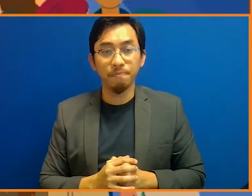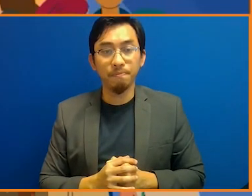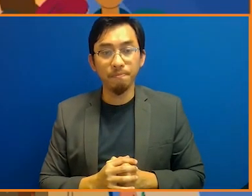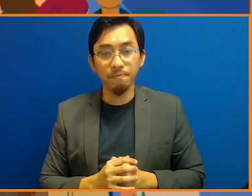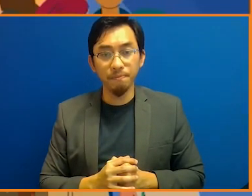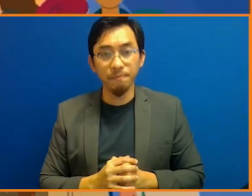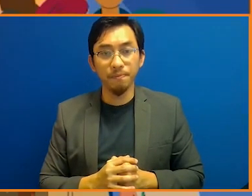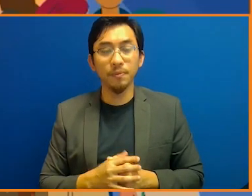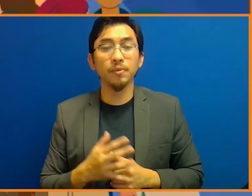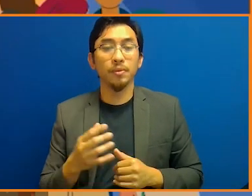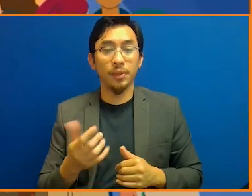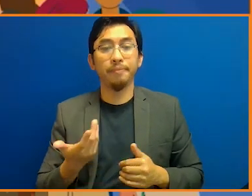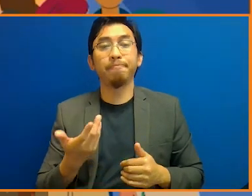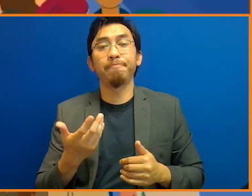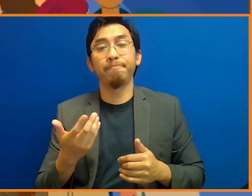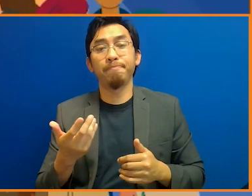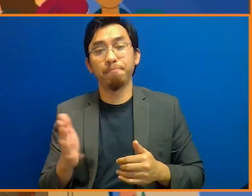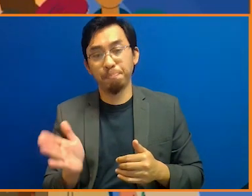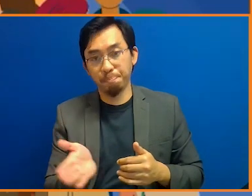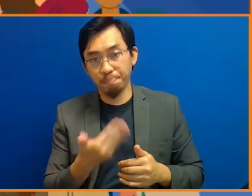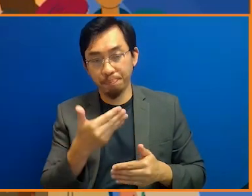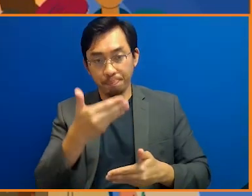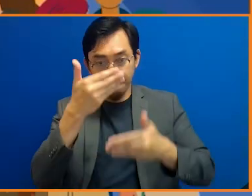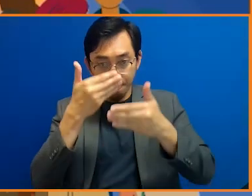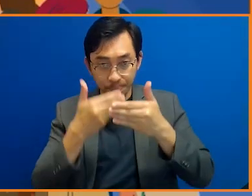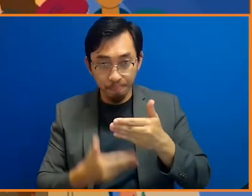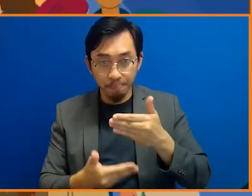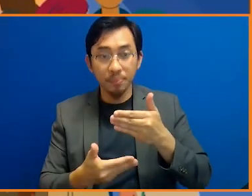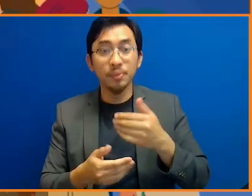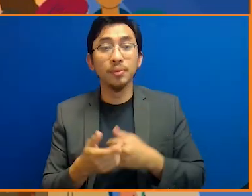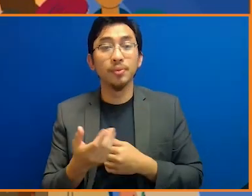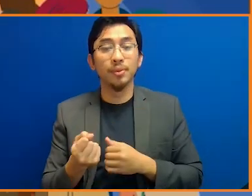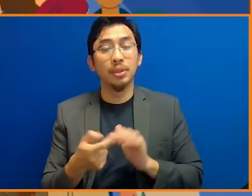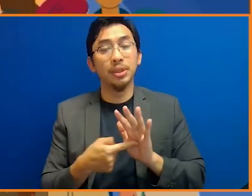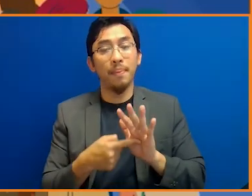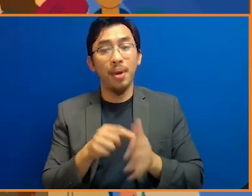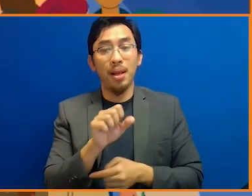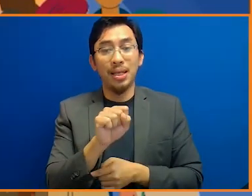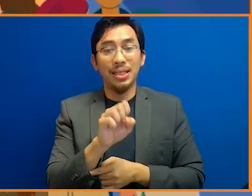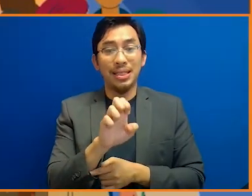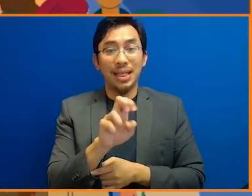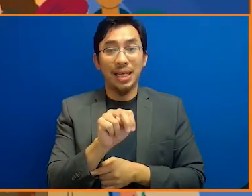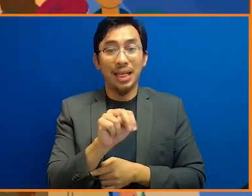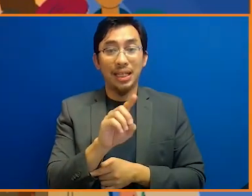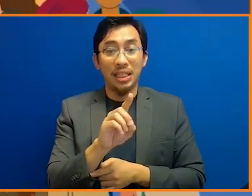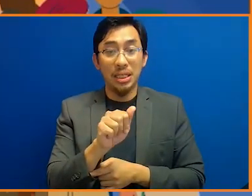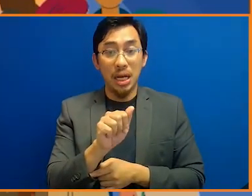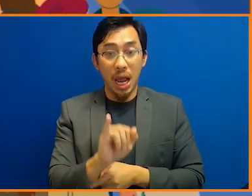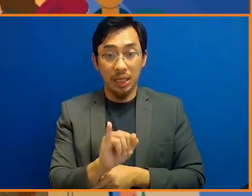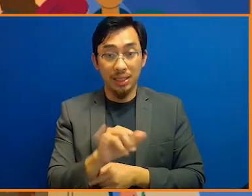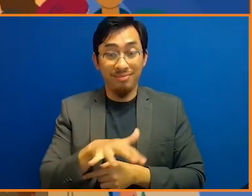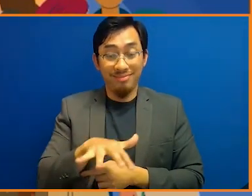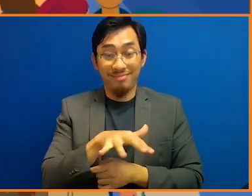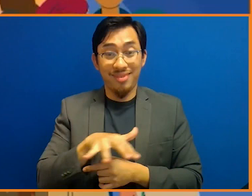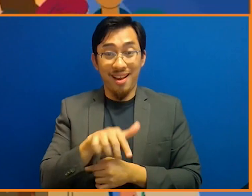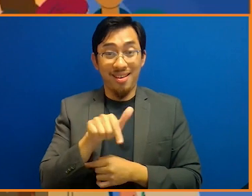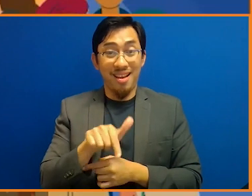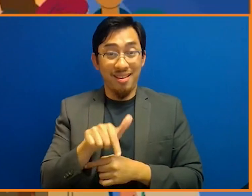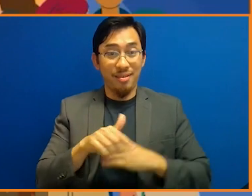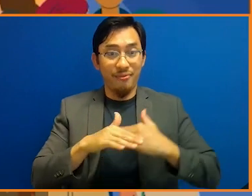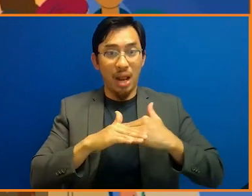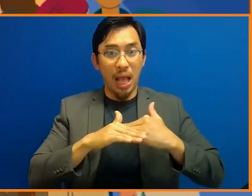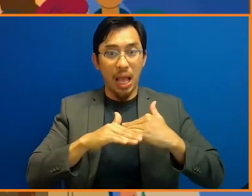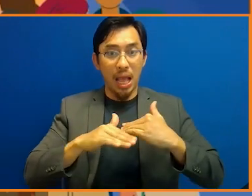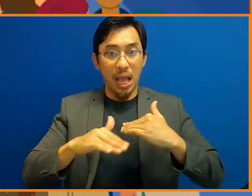in let me just go to this slide, and I will come back later. So for example, in Sendai, the area